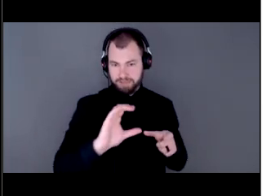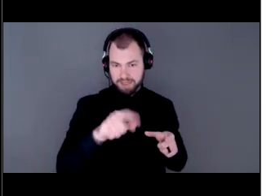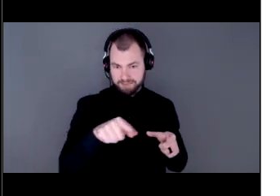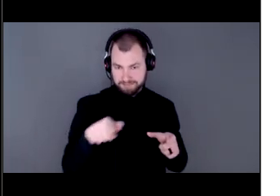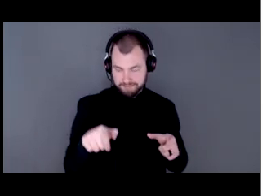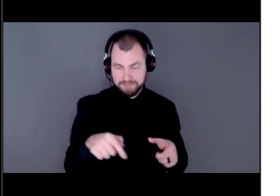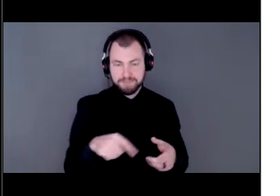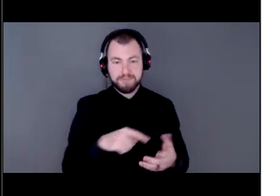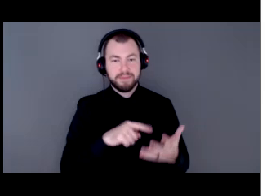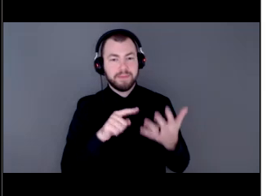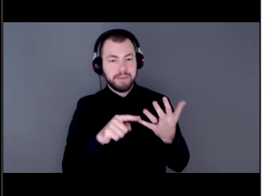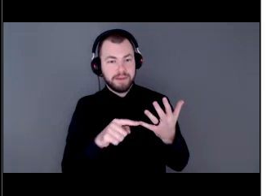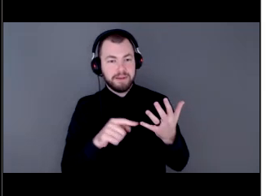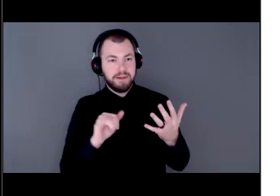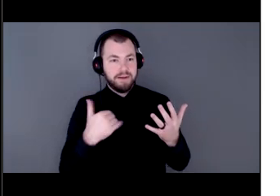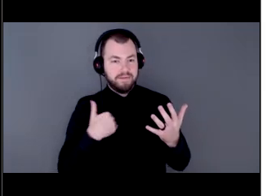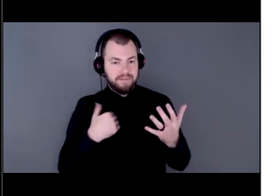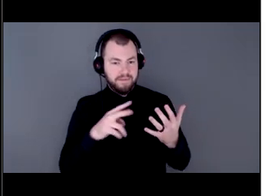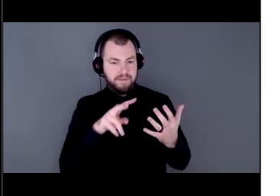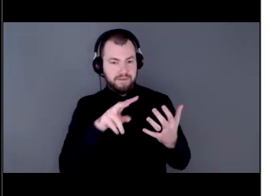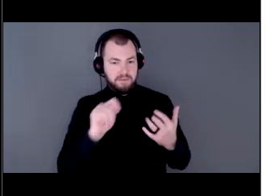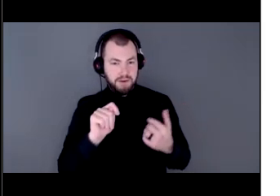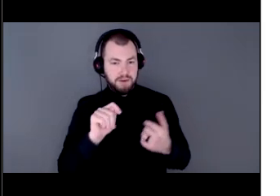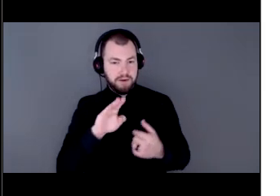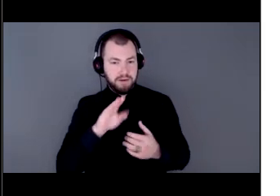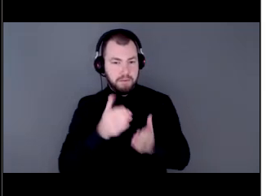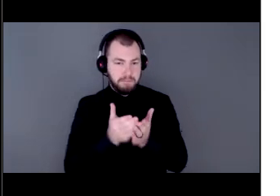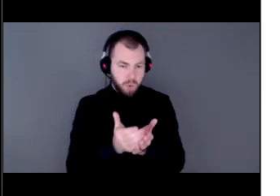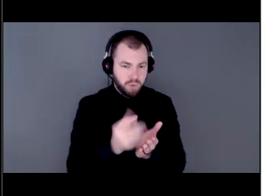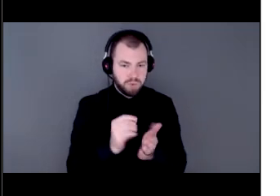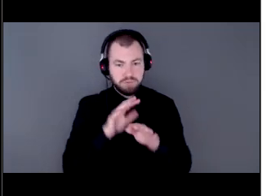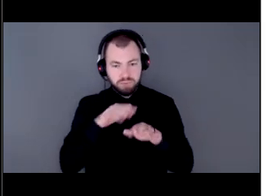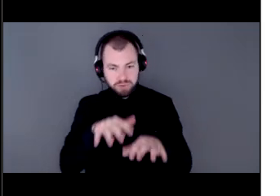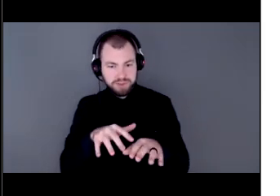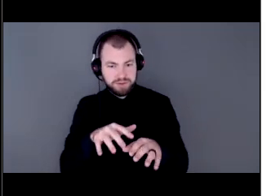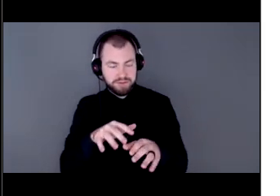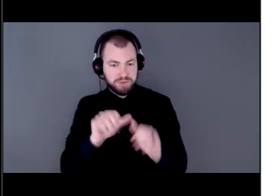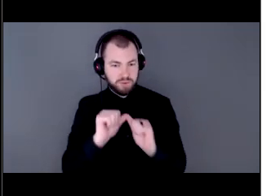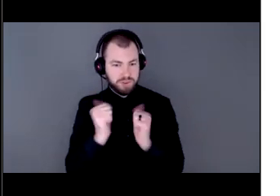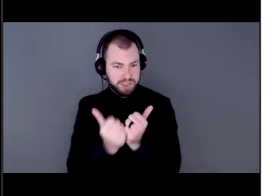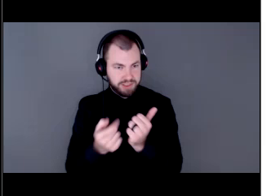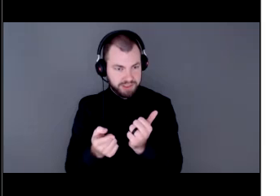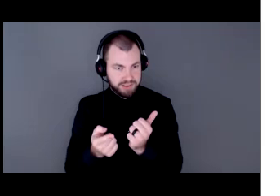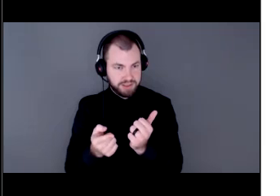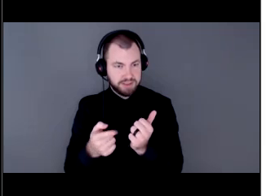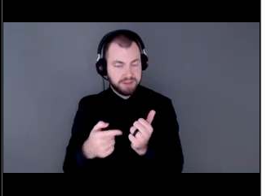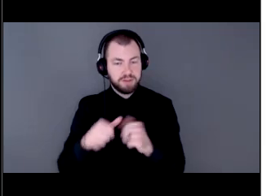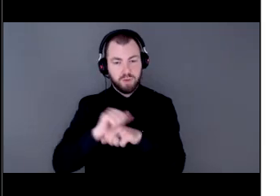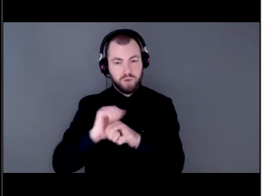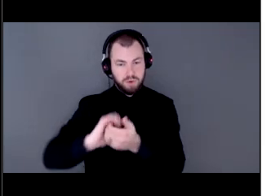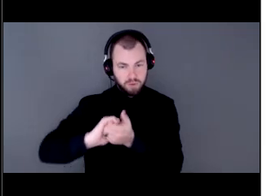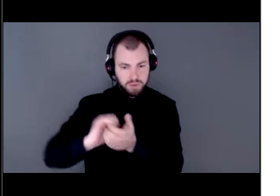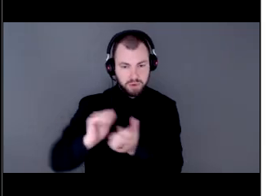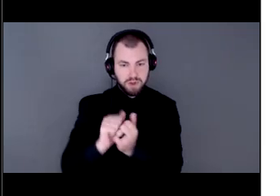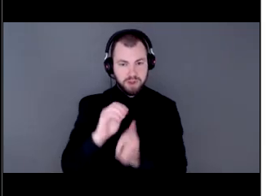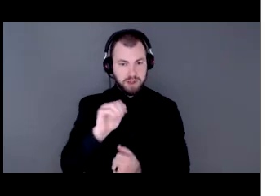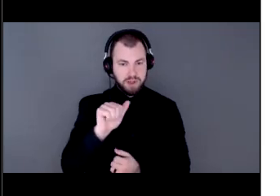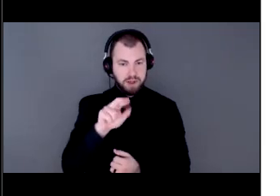not least, we have the Vermont Boat and Marine Association that works closely with Marina, which we know